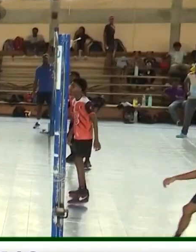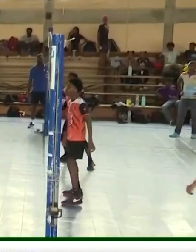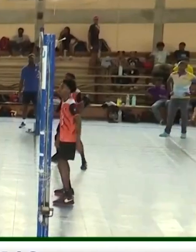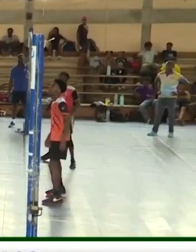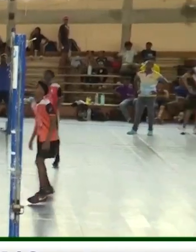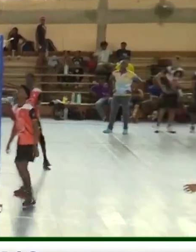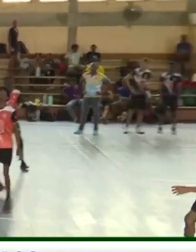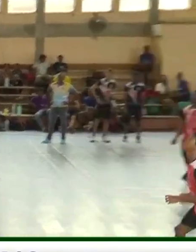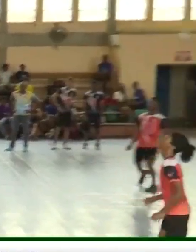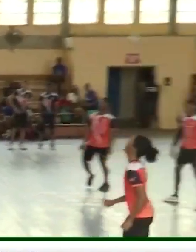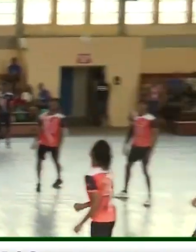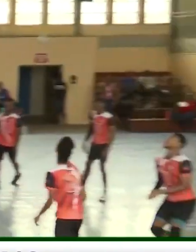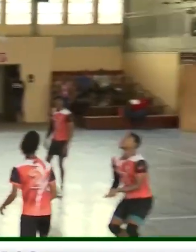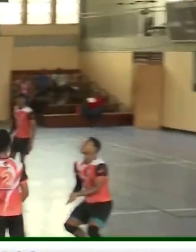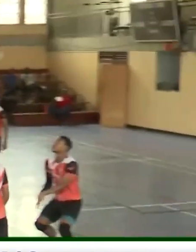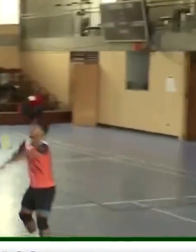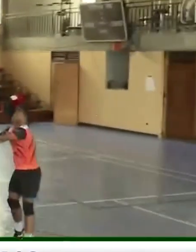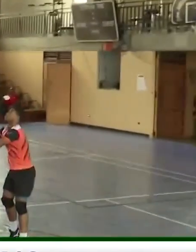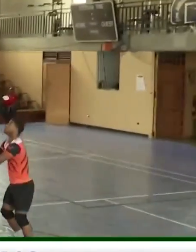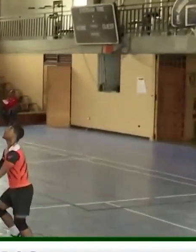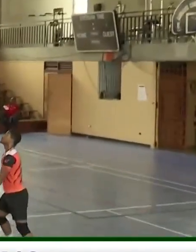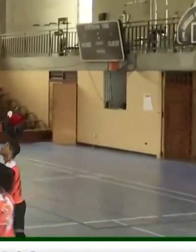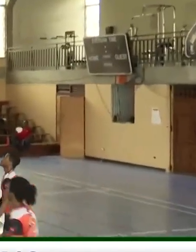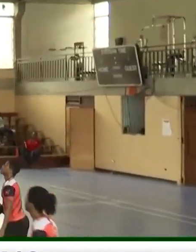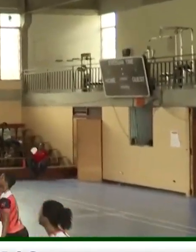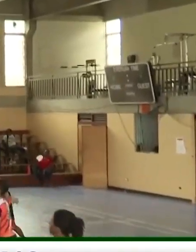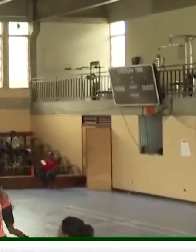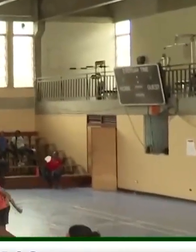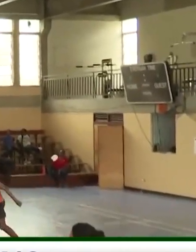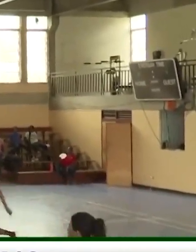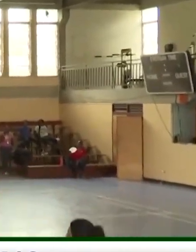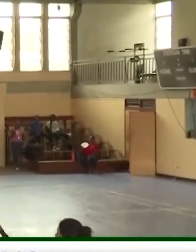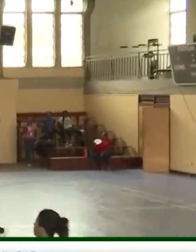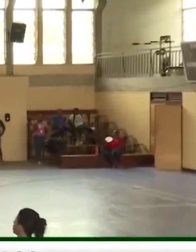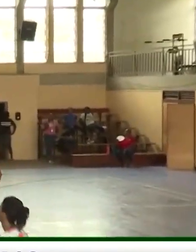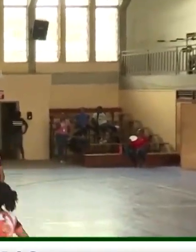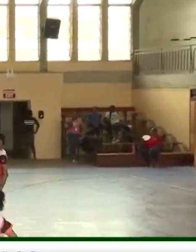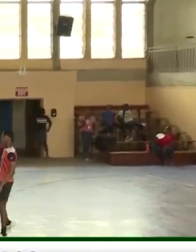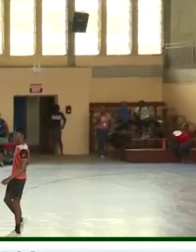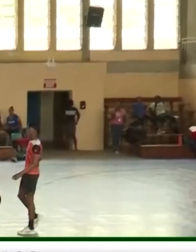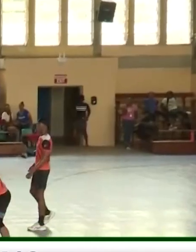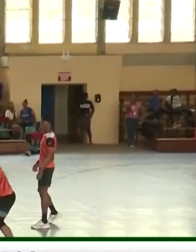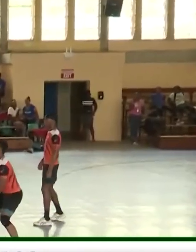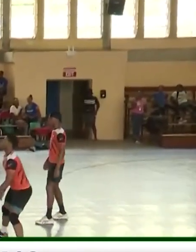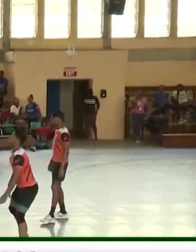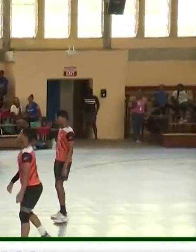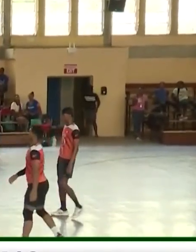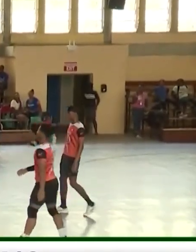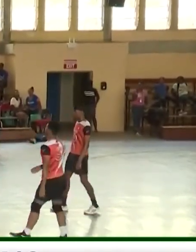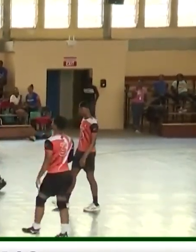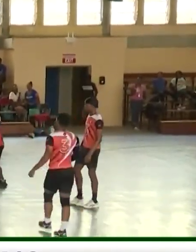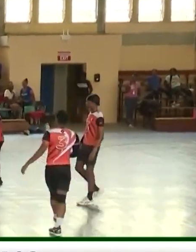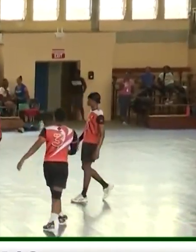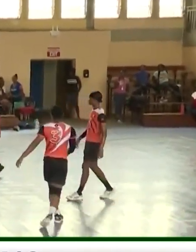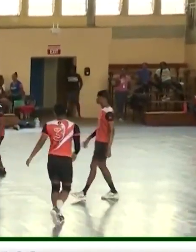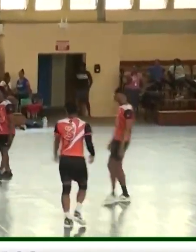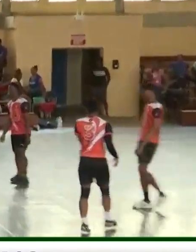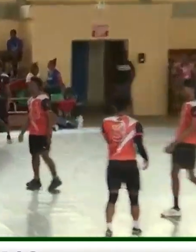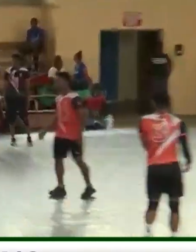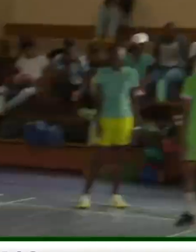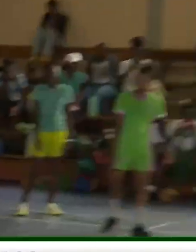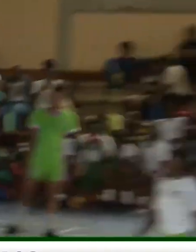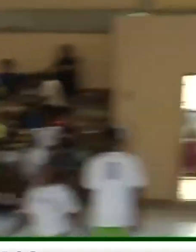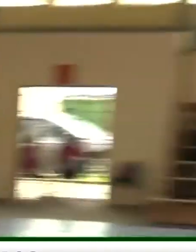allowed Morris to show her speed, as she did well to keep the ball in play. But the Eagles swooped down for the clever dink. That's Mears